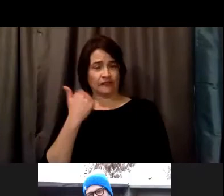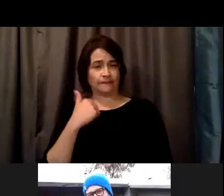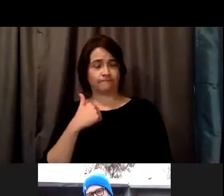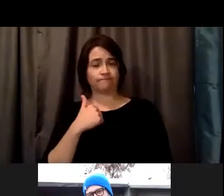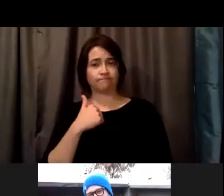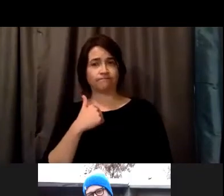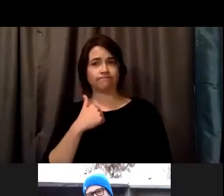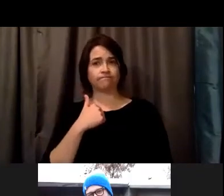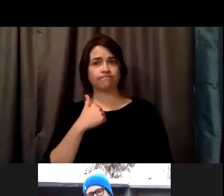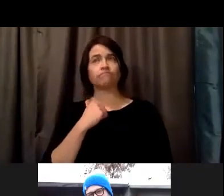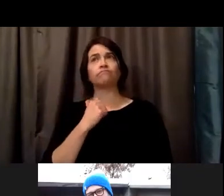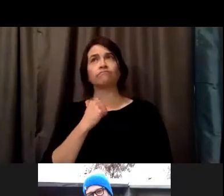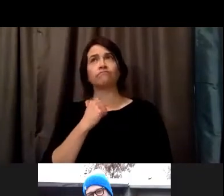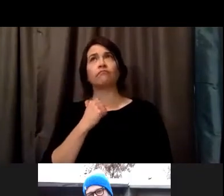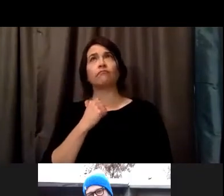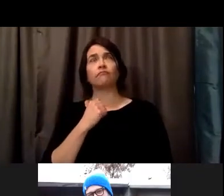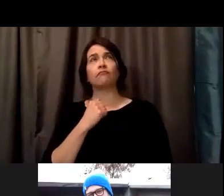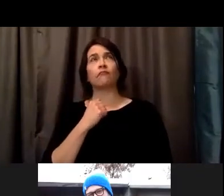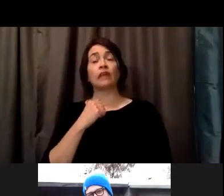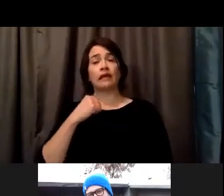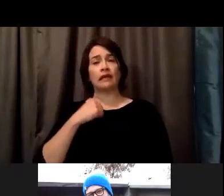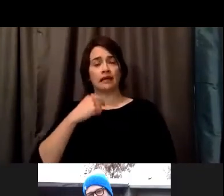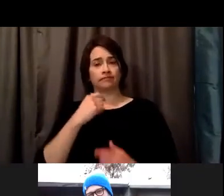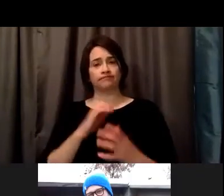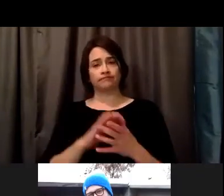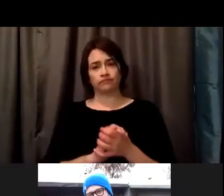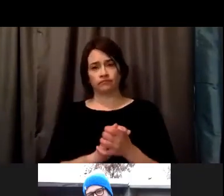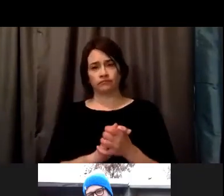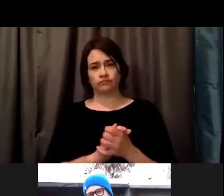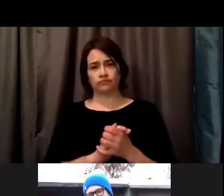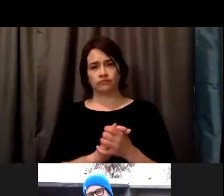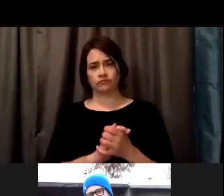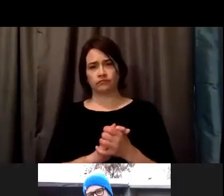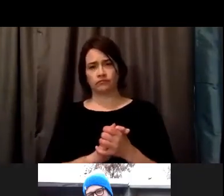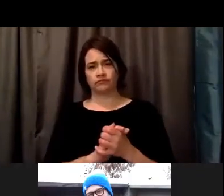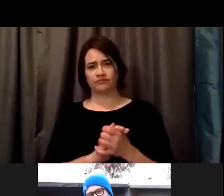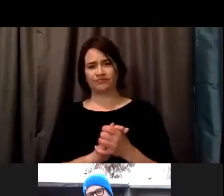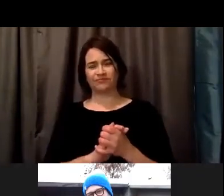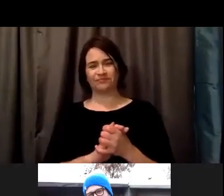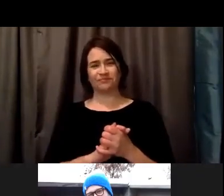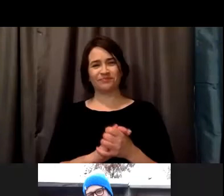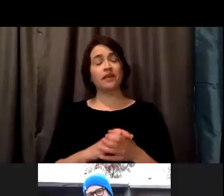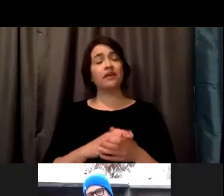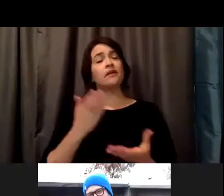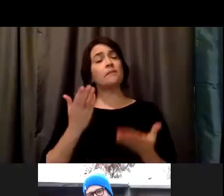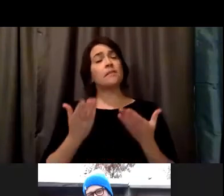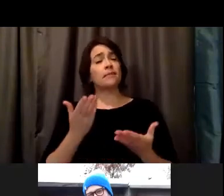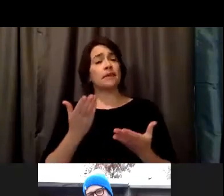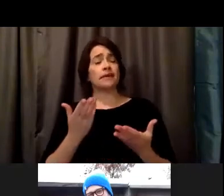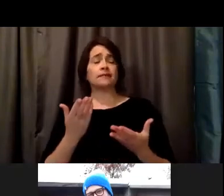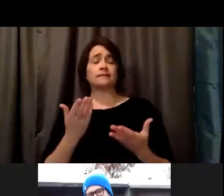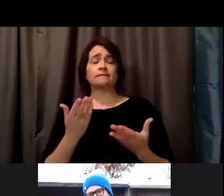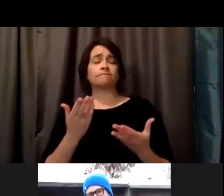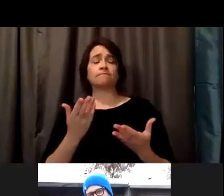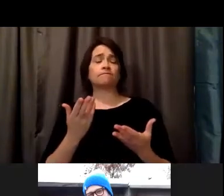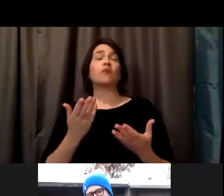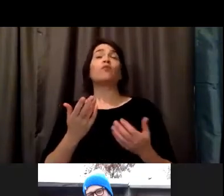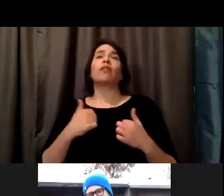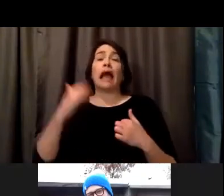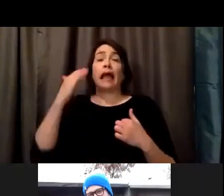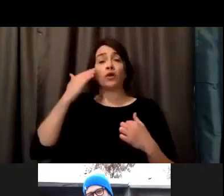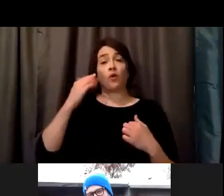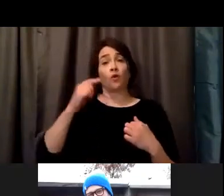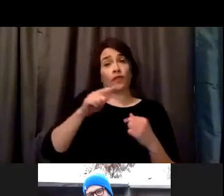So I'm interested in, and maybe this is a little bit out of the work that you do, but I know there are a number of teachers in the audience,